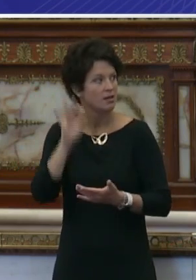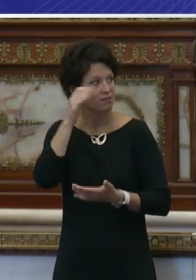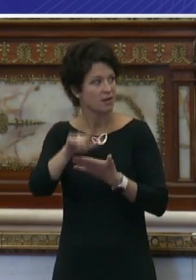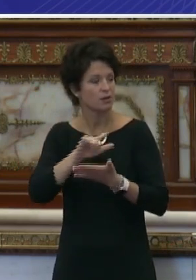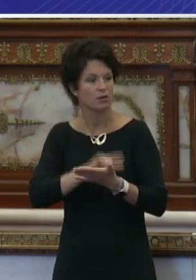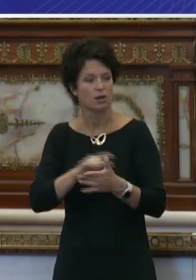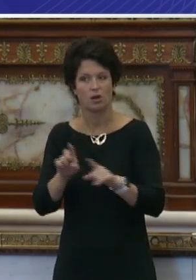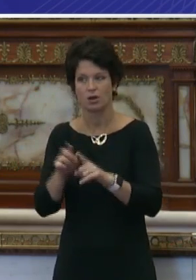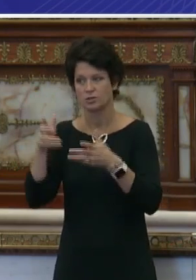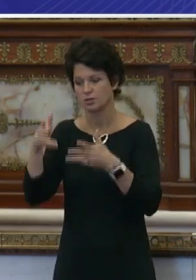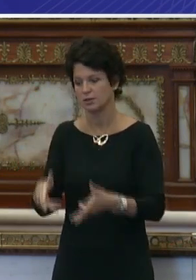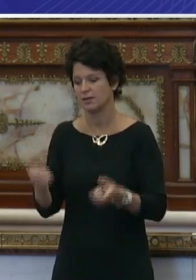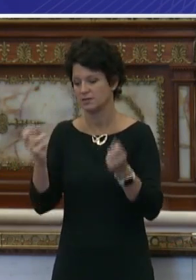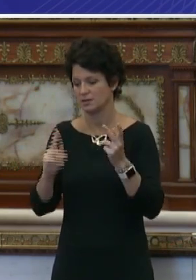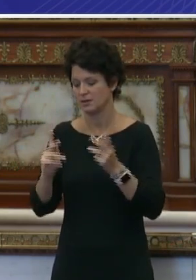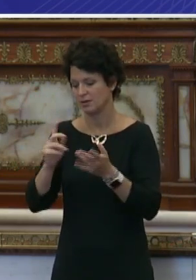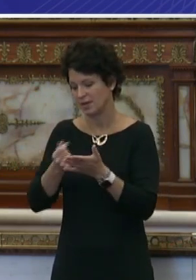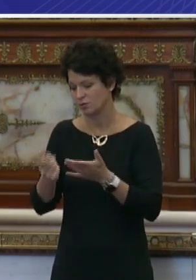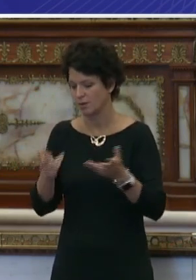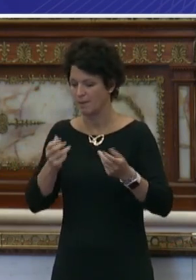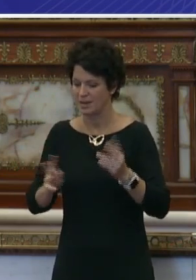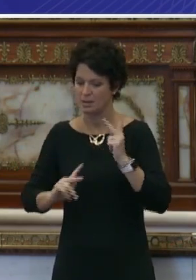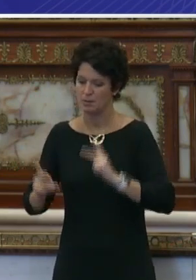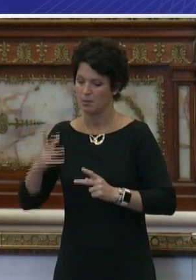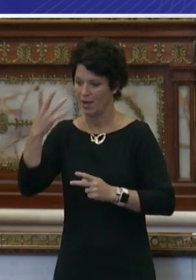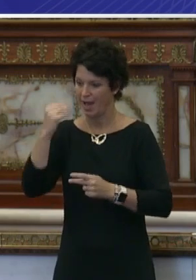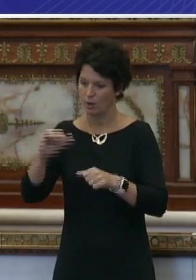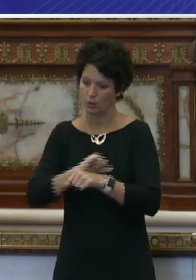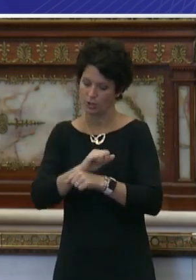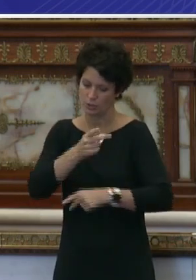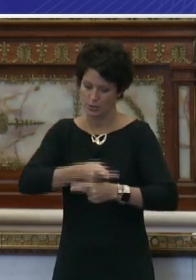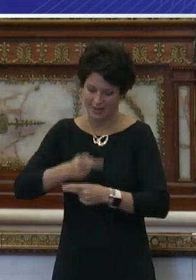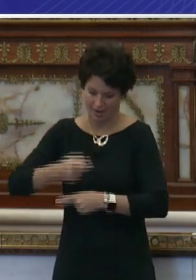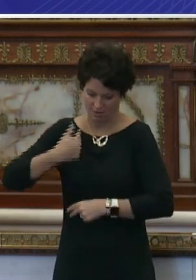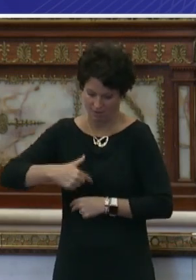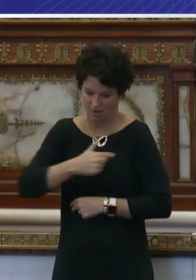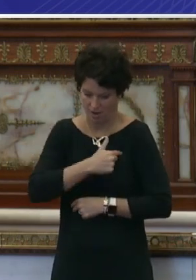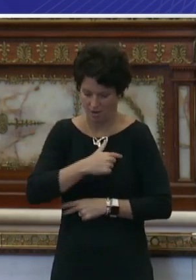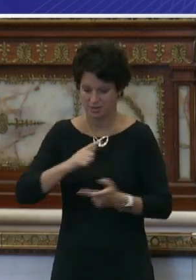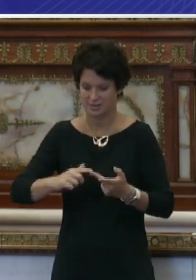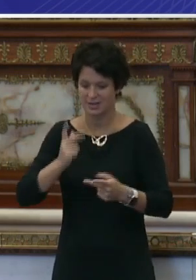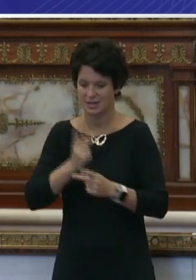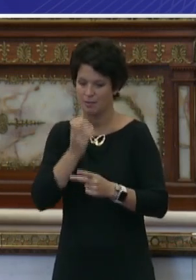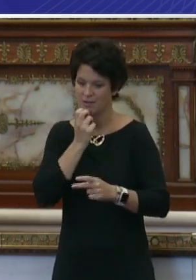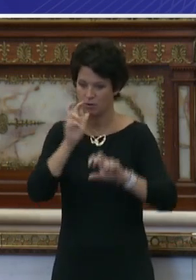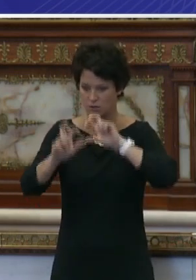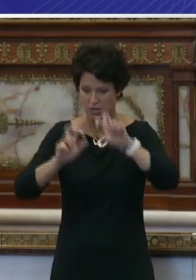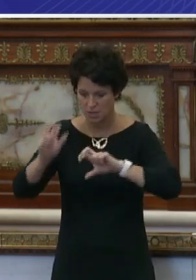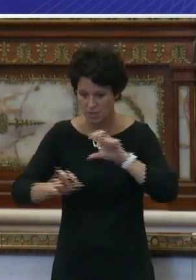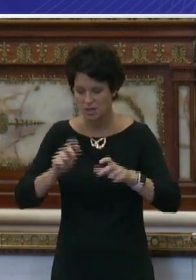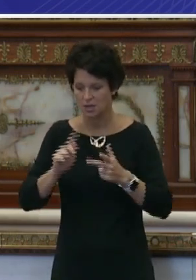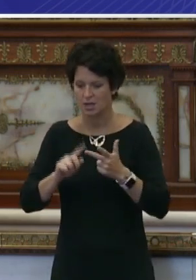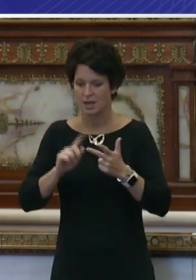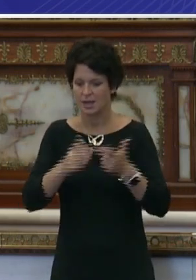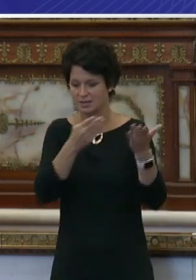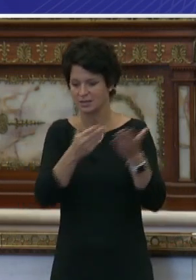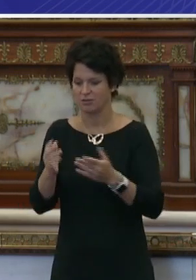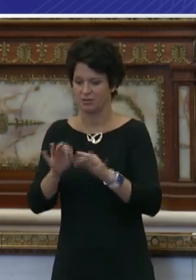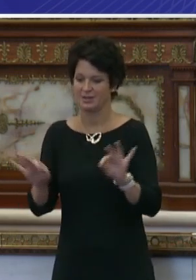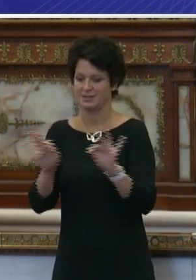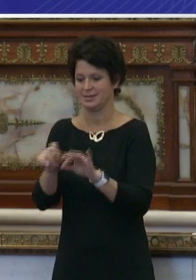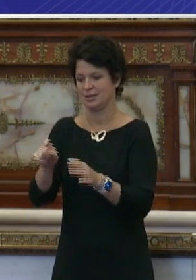leaves behind many of the essential frontline workers who are taking care of us, keeping our food stocked, and delivering essential services